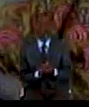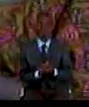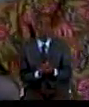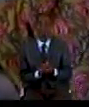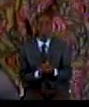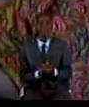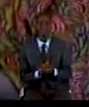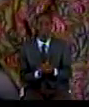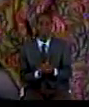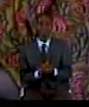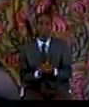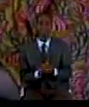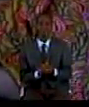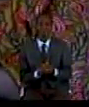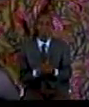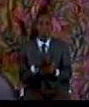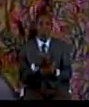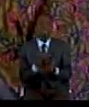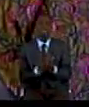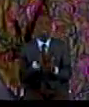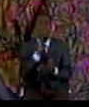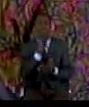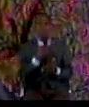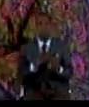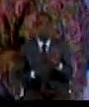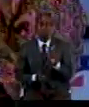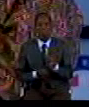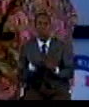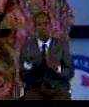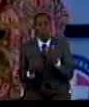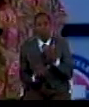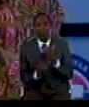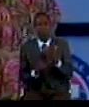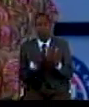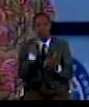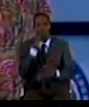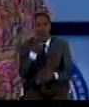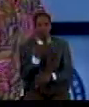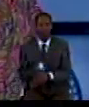And that is my youngest daughter, and that is Lorraine.